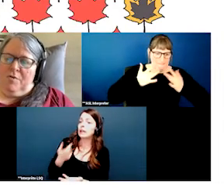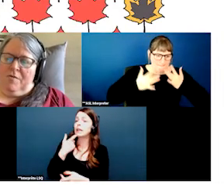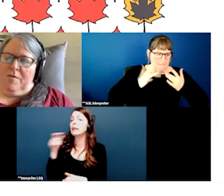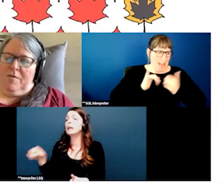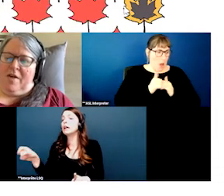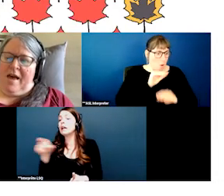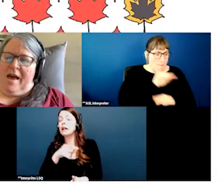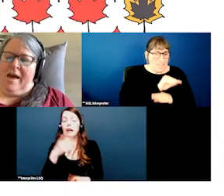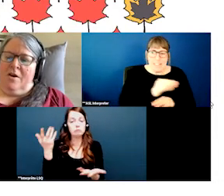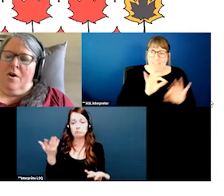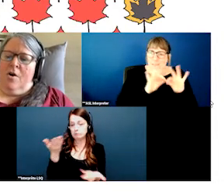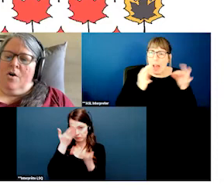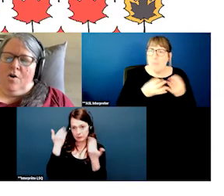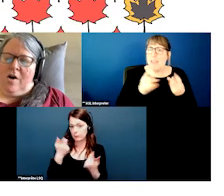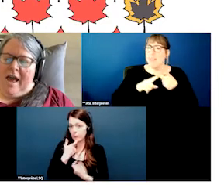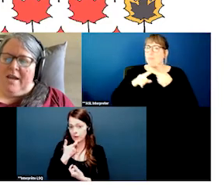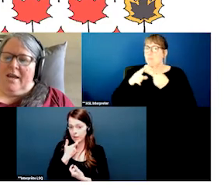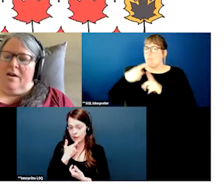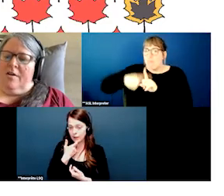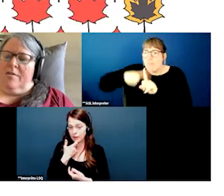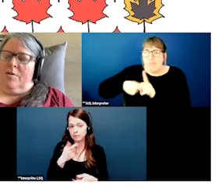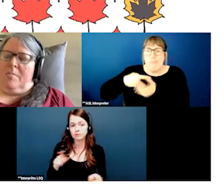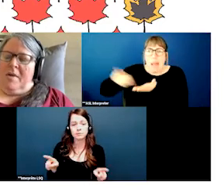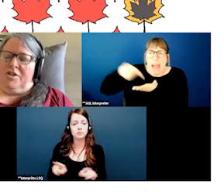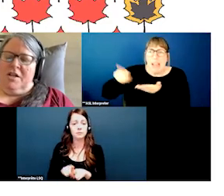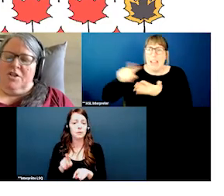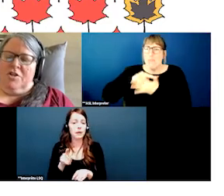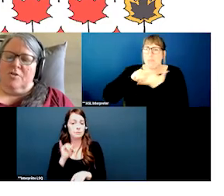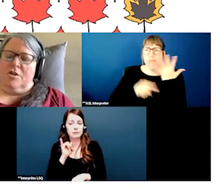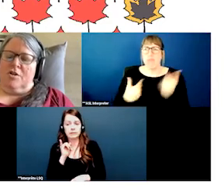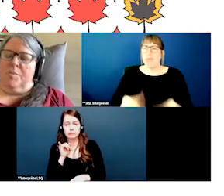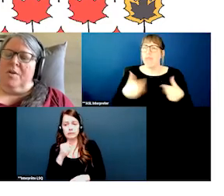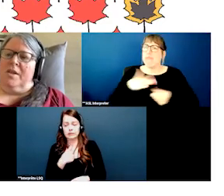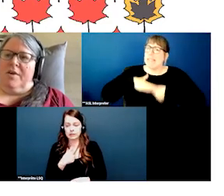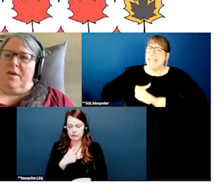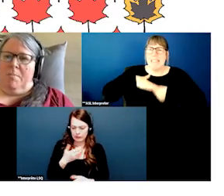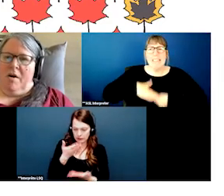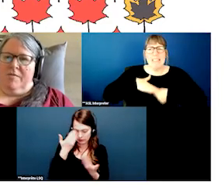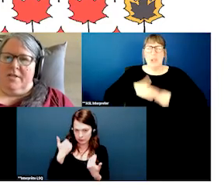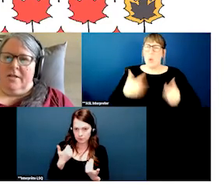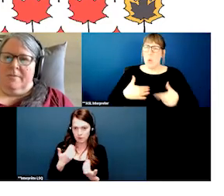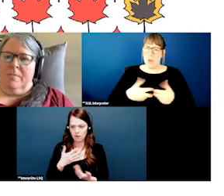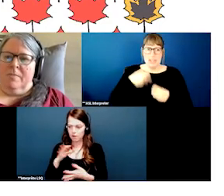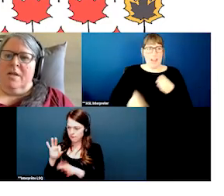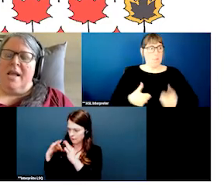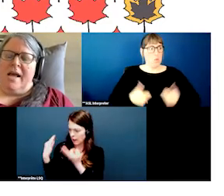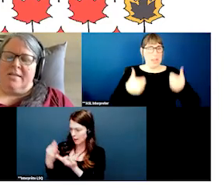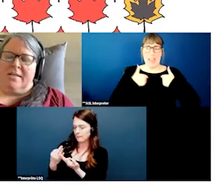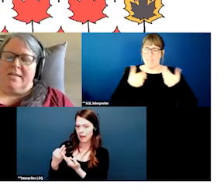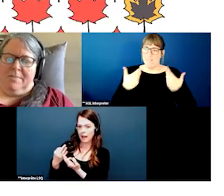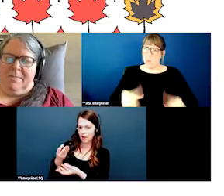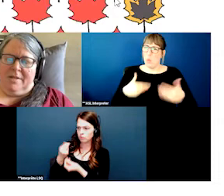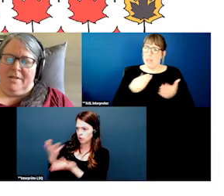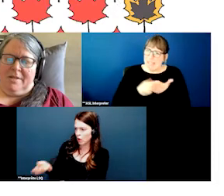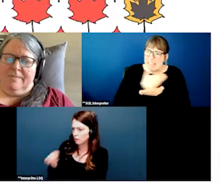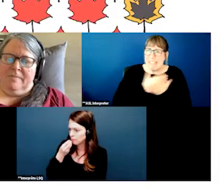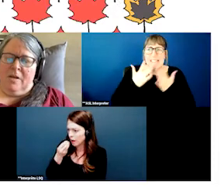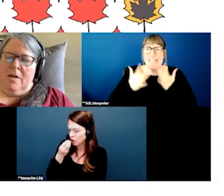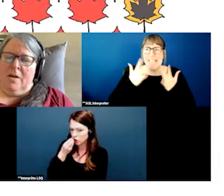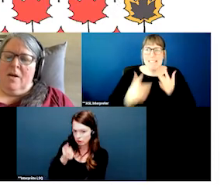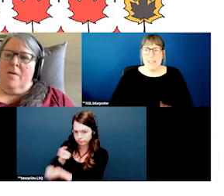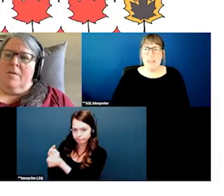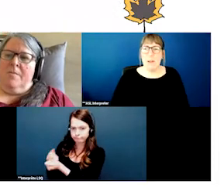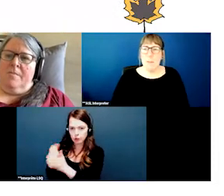or keep a roof over their head, or any of the other major issues that come with living in poverty. Next slide, please.